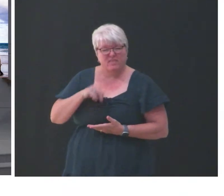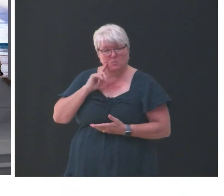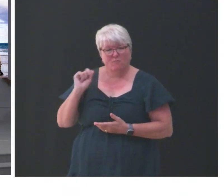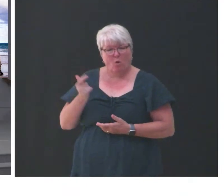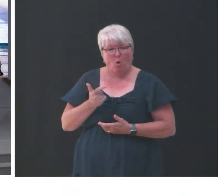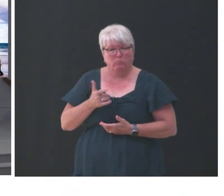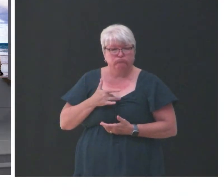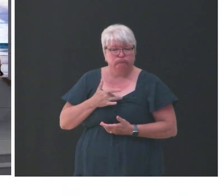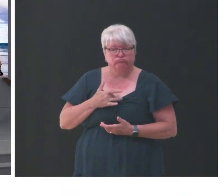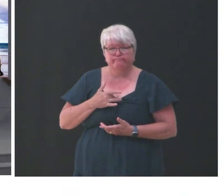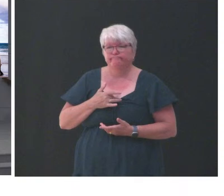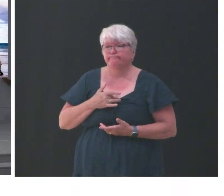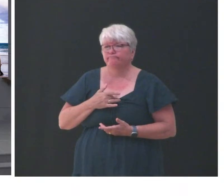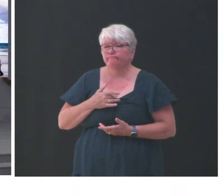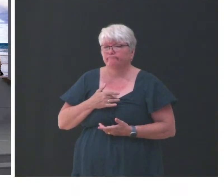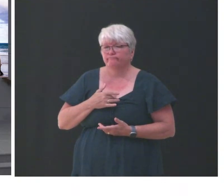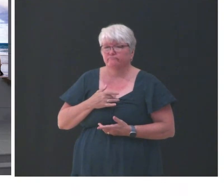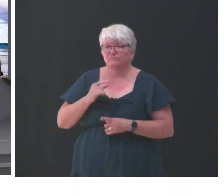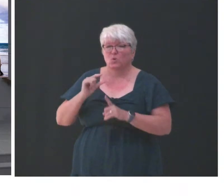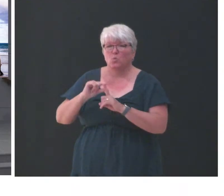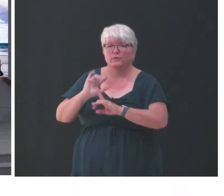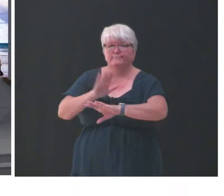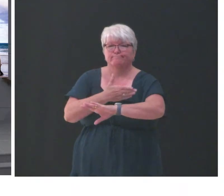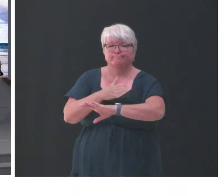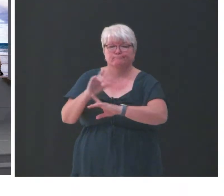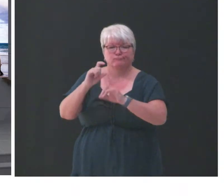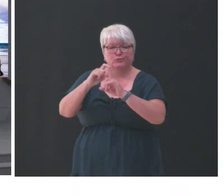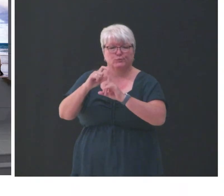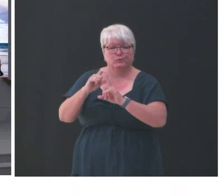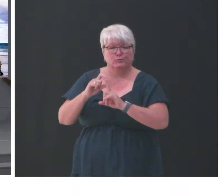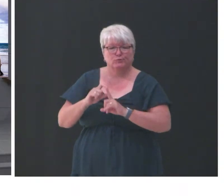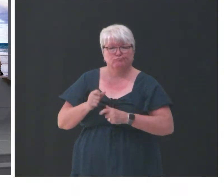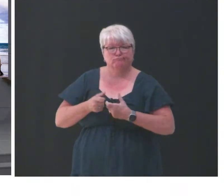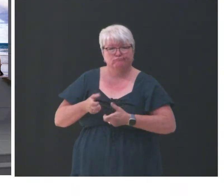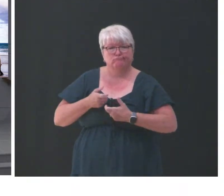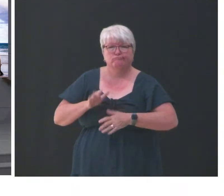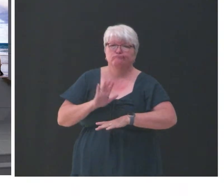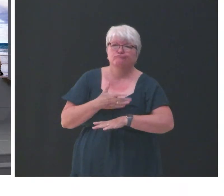here. Words are being sung. Maybe you're even singing them.